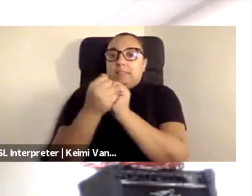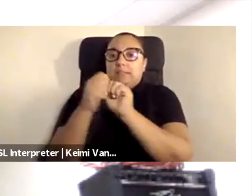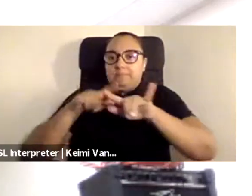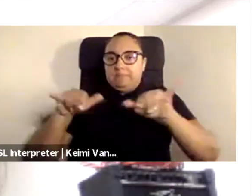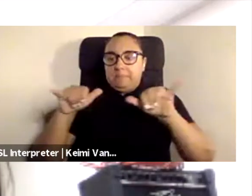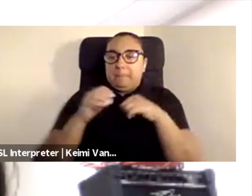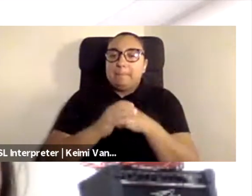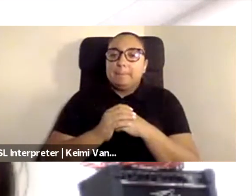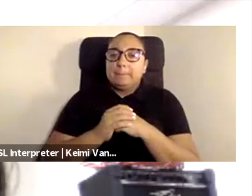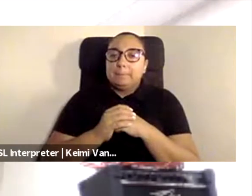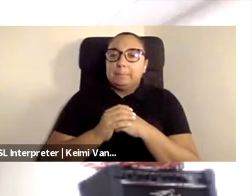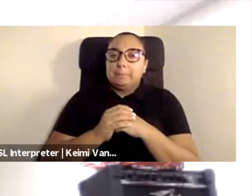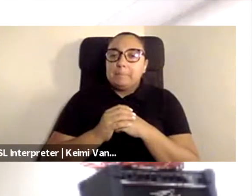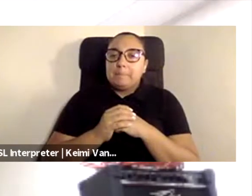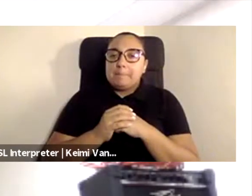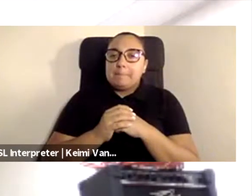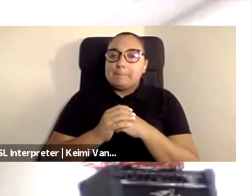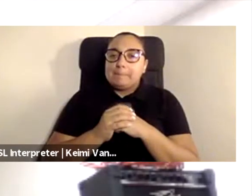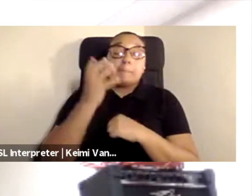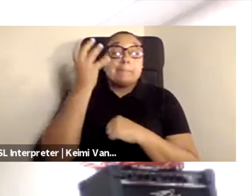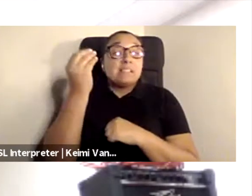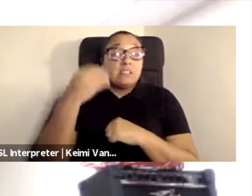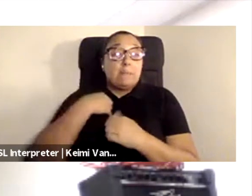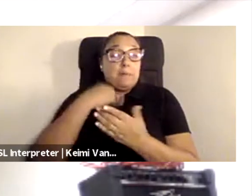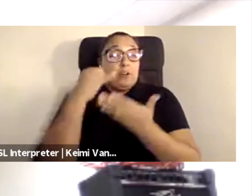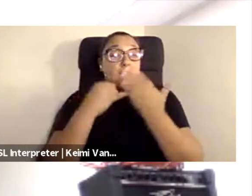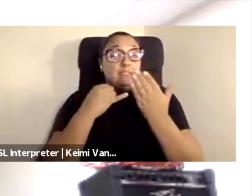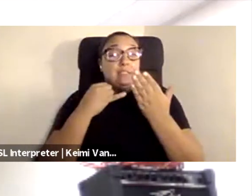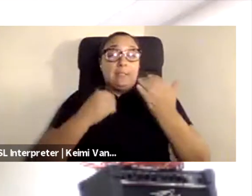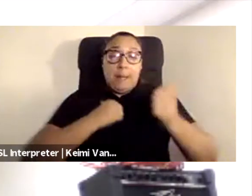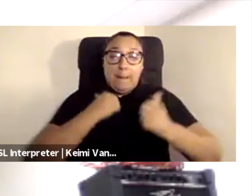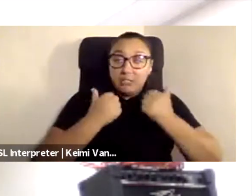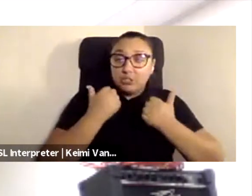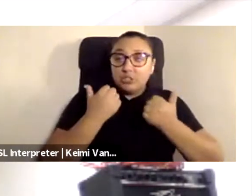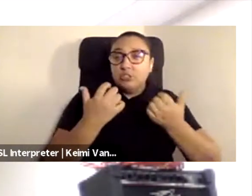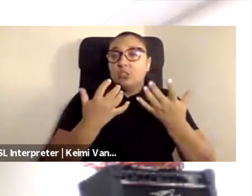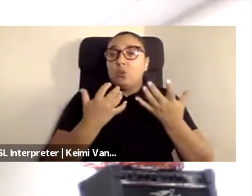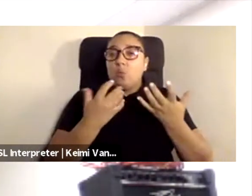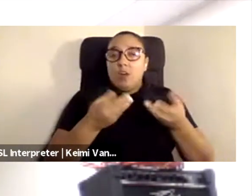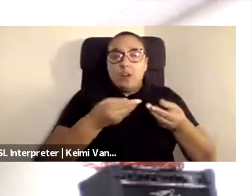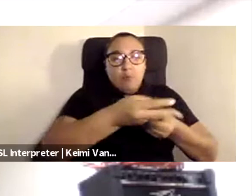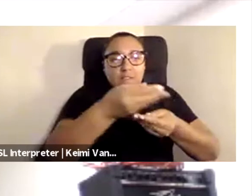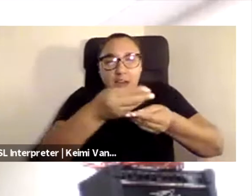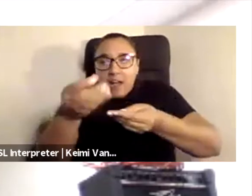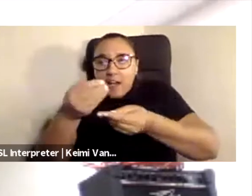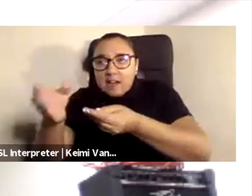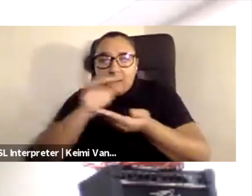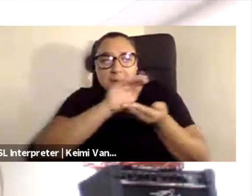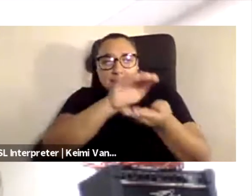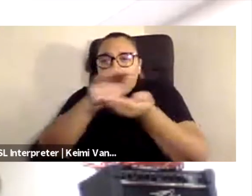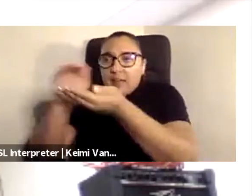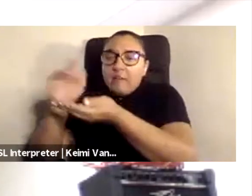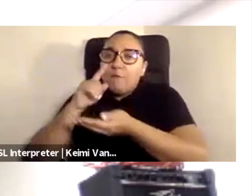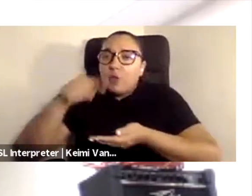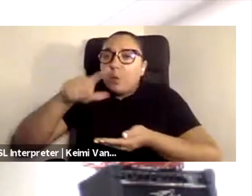Outside of my artistic ambitions in providing a package to the folks who were able to attend my performance, I was